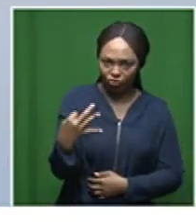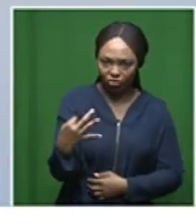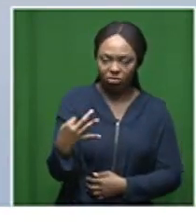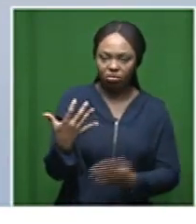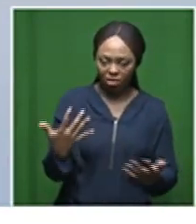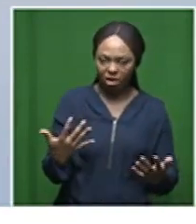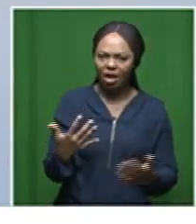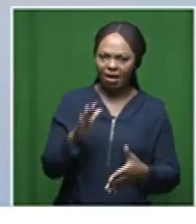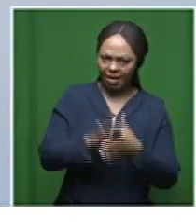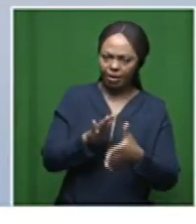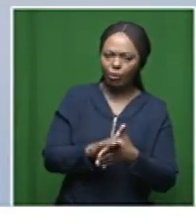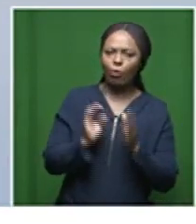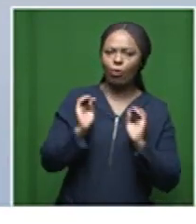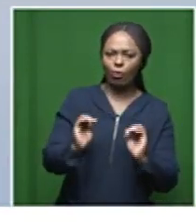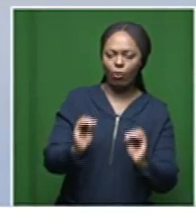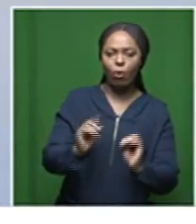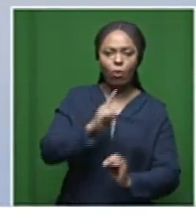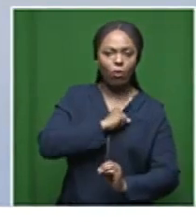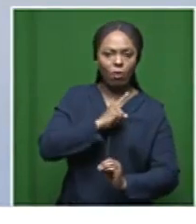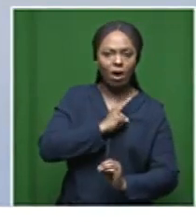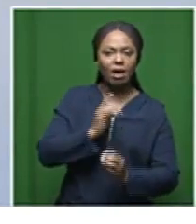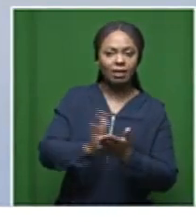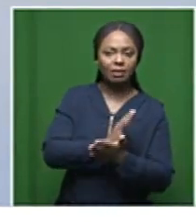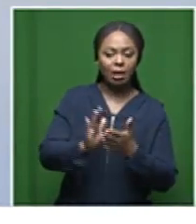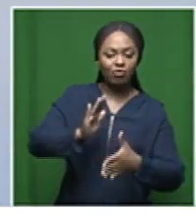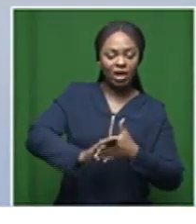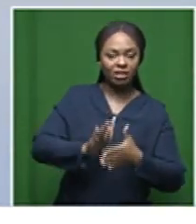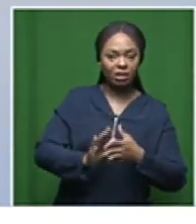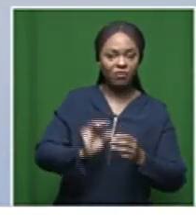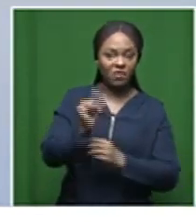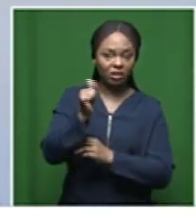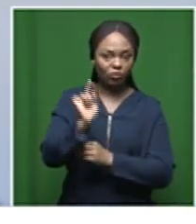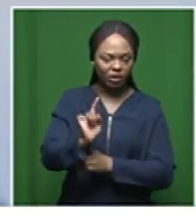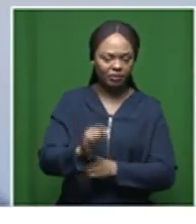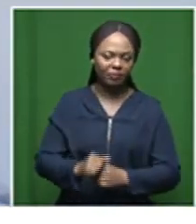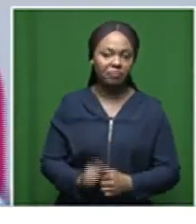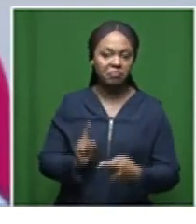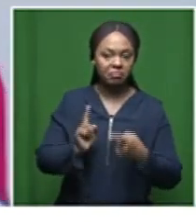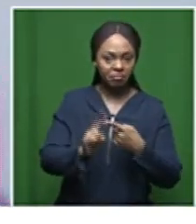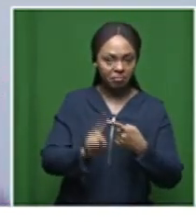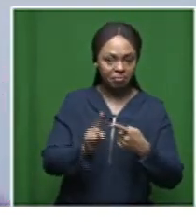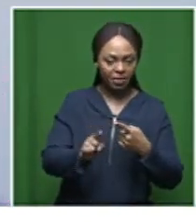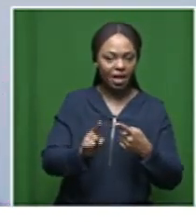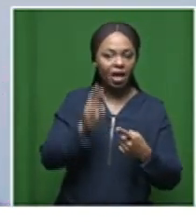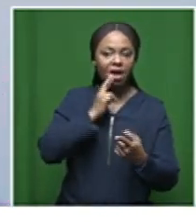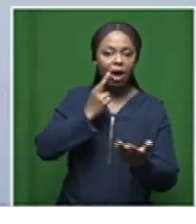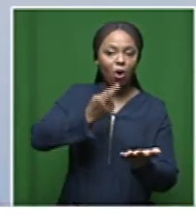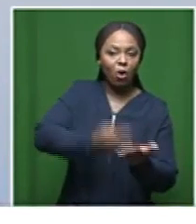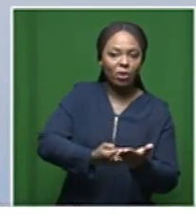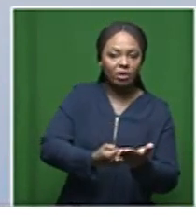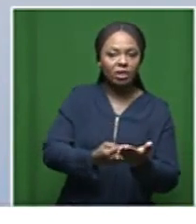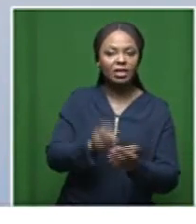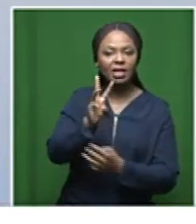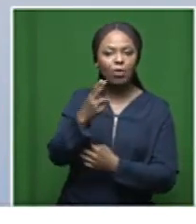are reasons for this. The reason for this, some of the reasons for this, number one, is that the recommendations from the WHO,